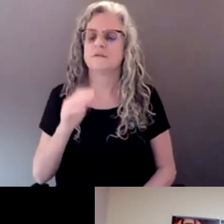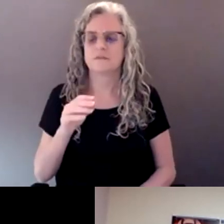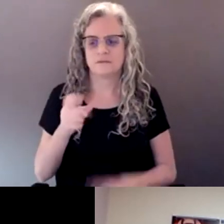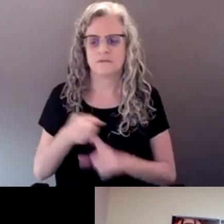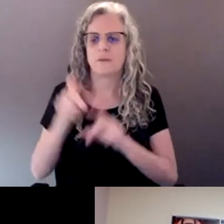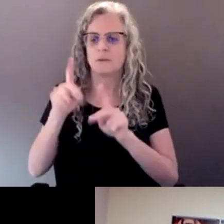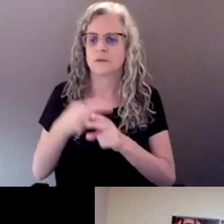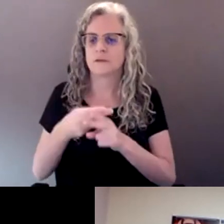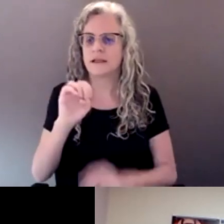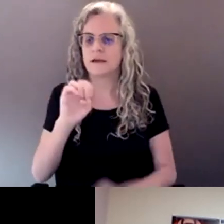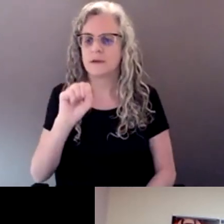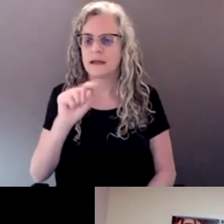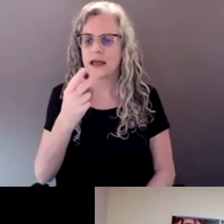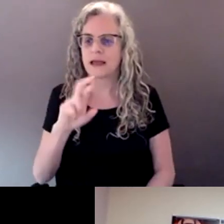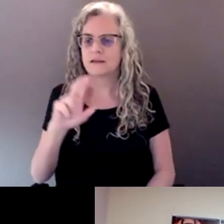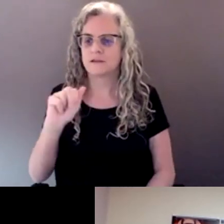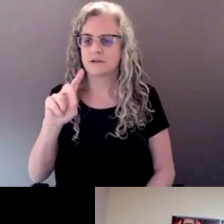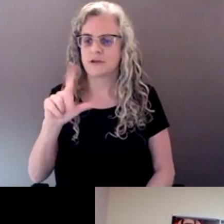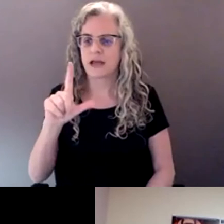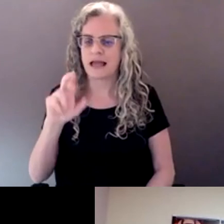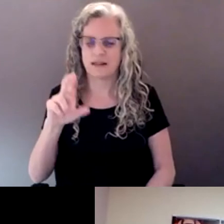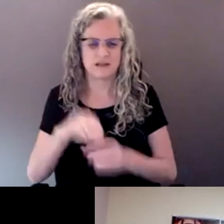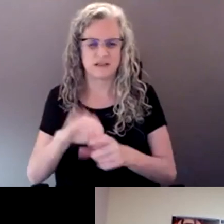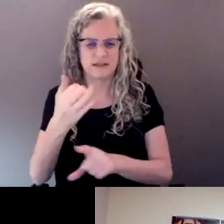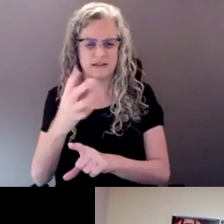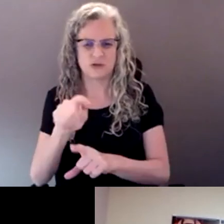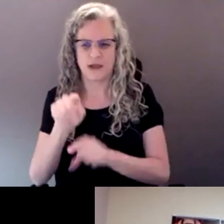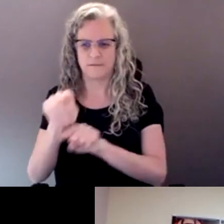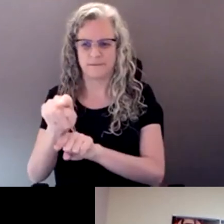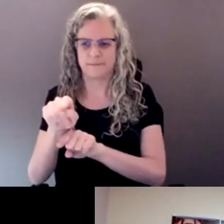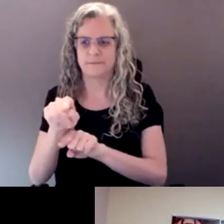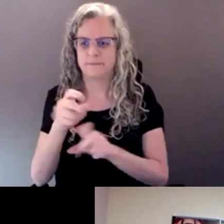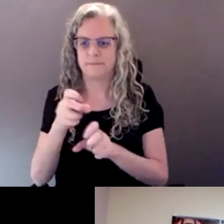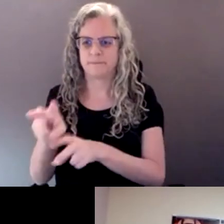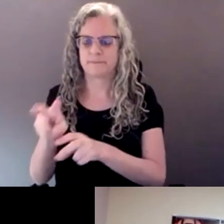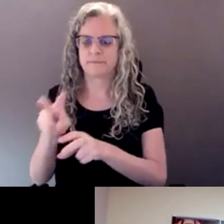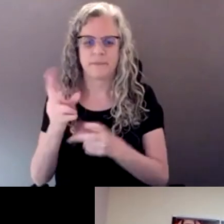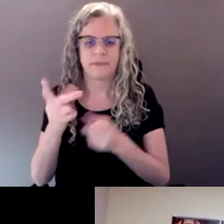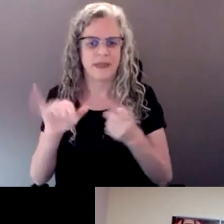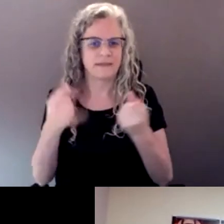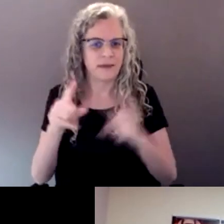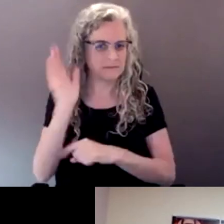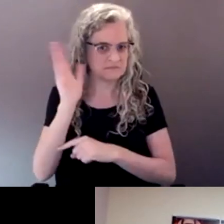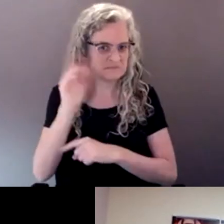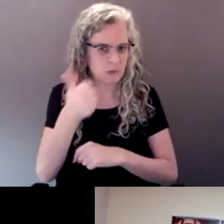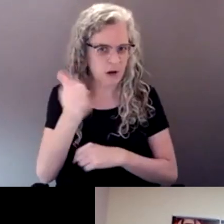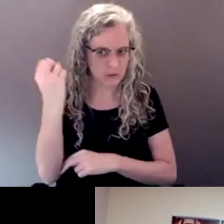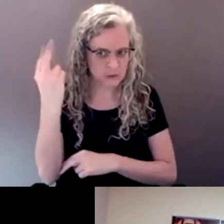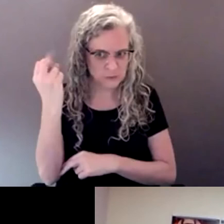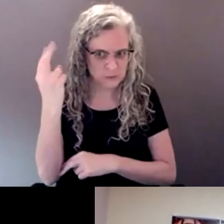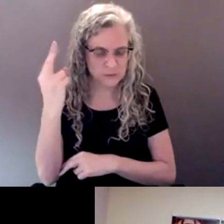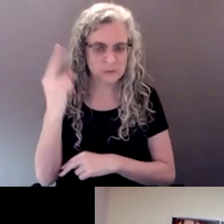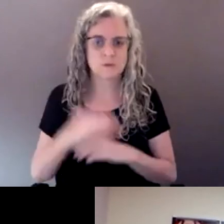the Baxter Holocaust Survivor Series, and that's going to take place at noon. So I very much do hope